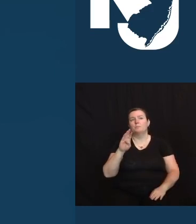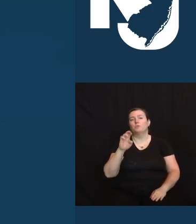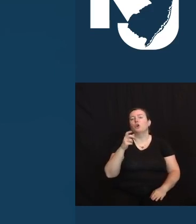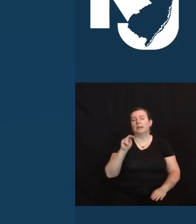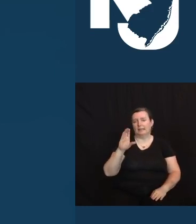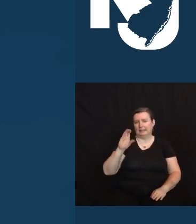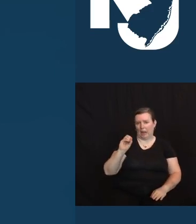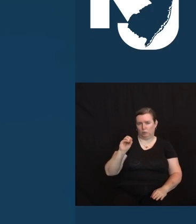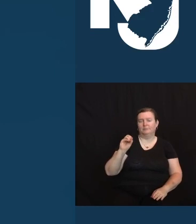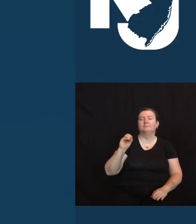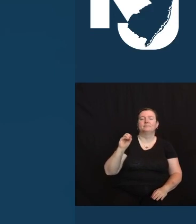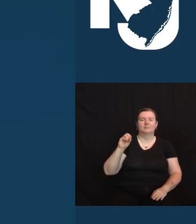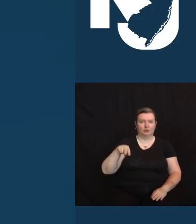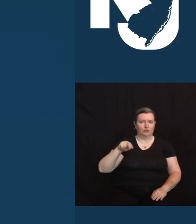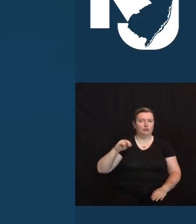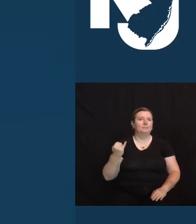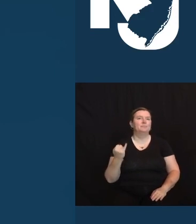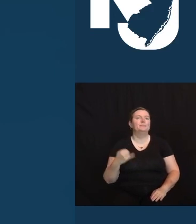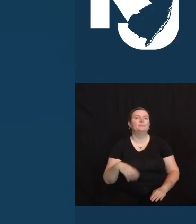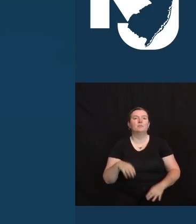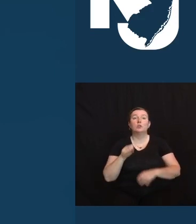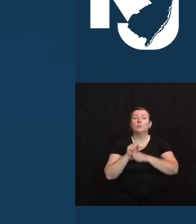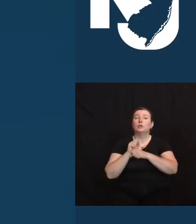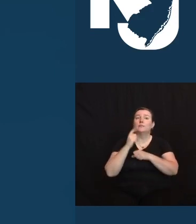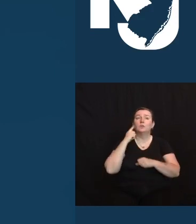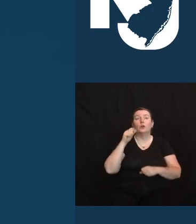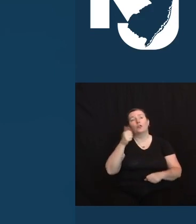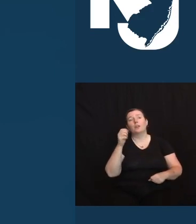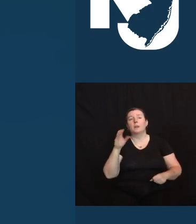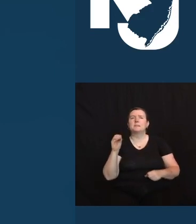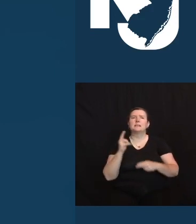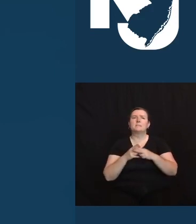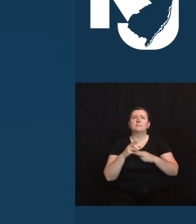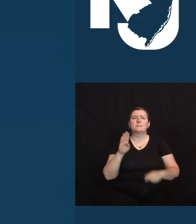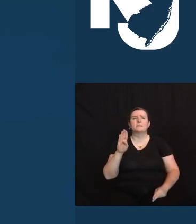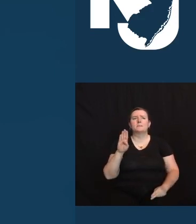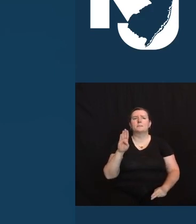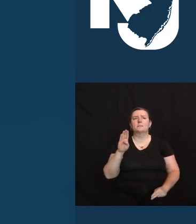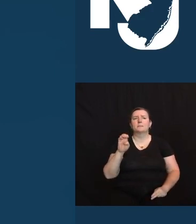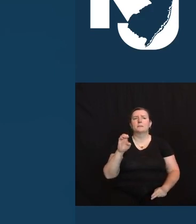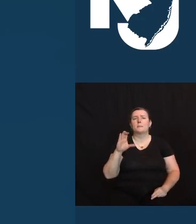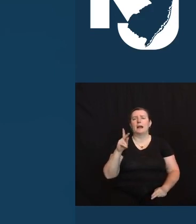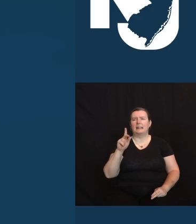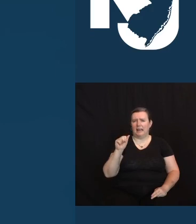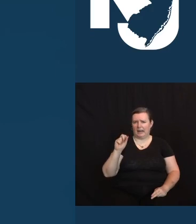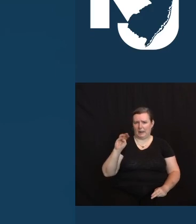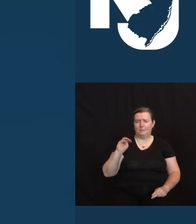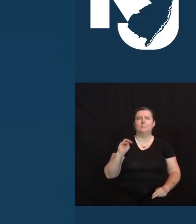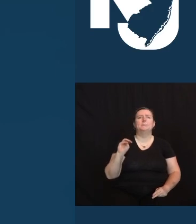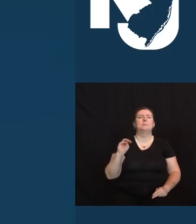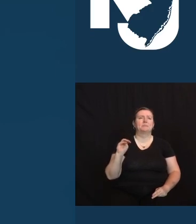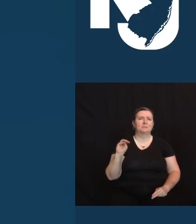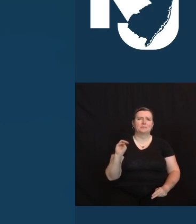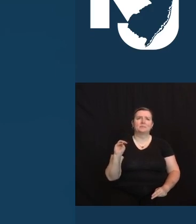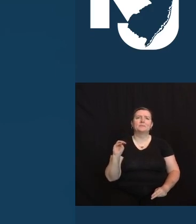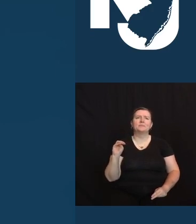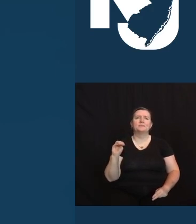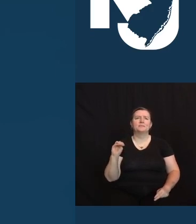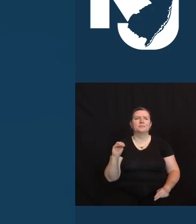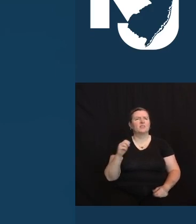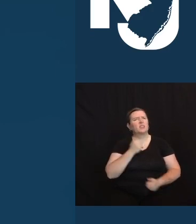enter sales for Becton Dickinson. He coached youth football and baseball teams and helped leading packs of